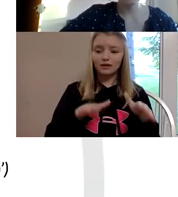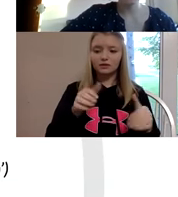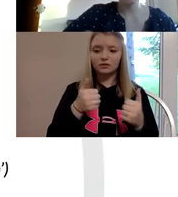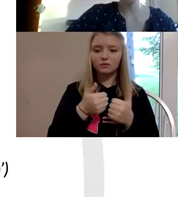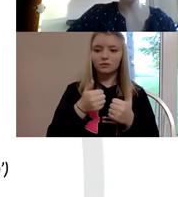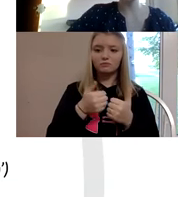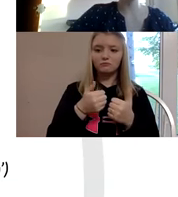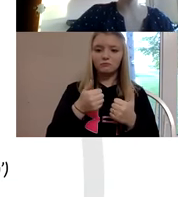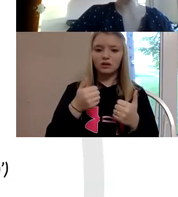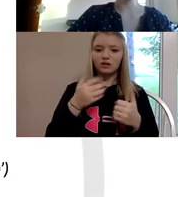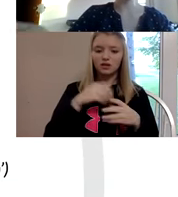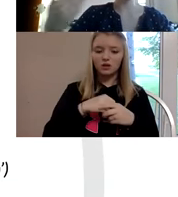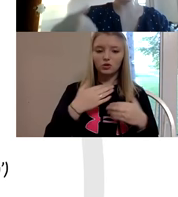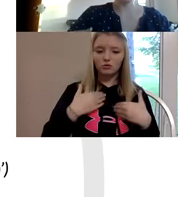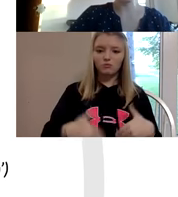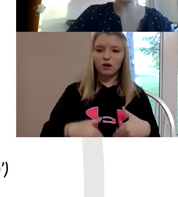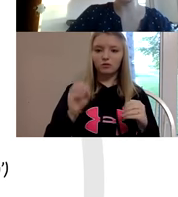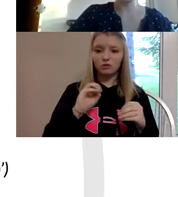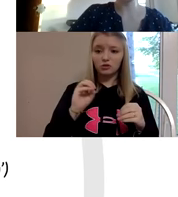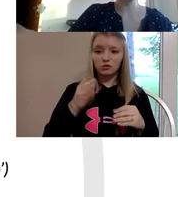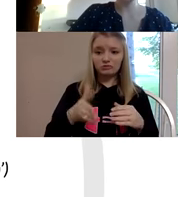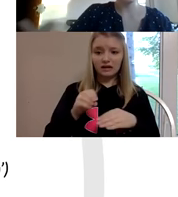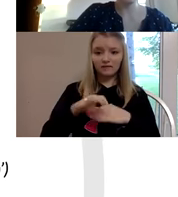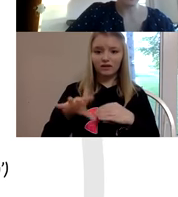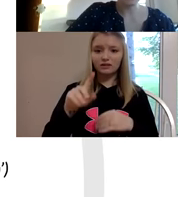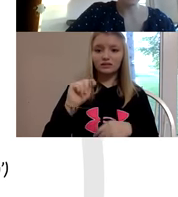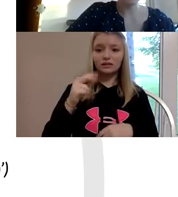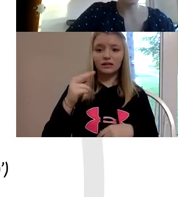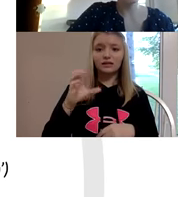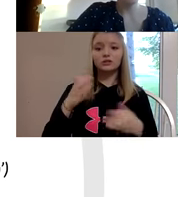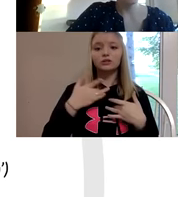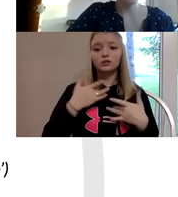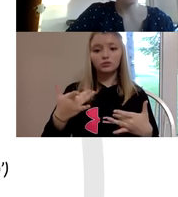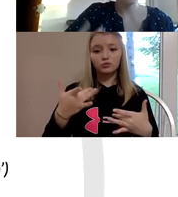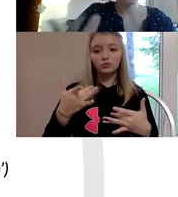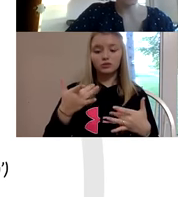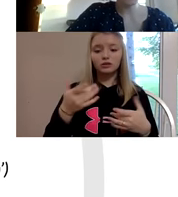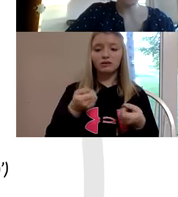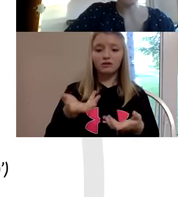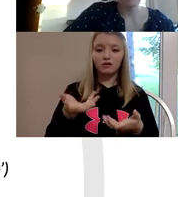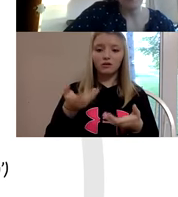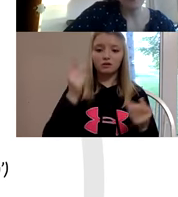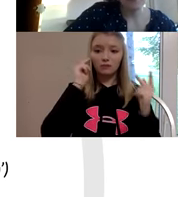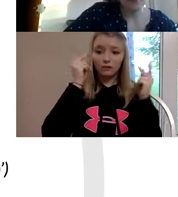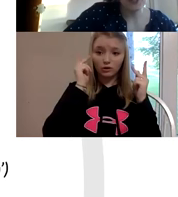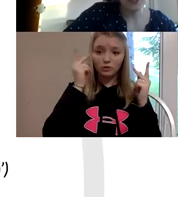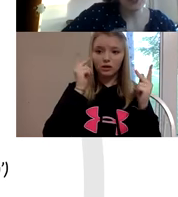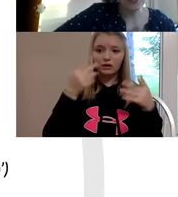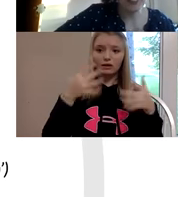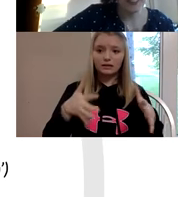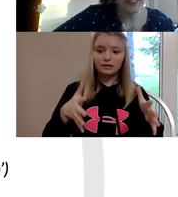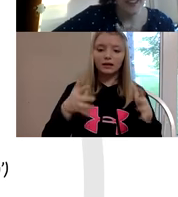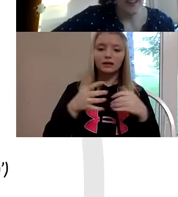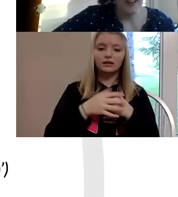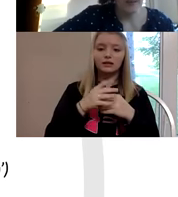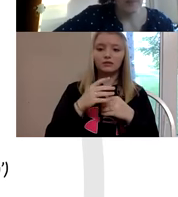The THC usually brings paranoia, anxiety, munchies, like I mentioned